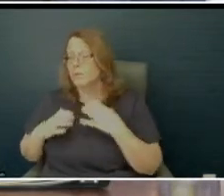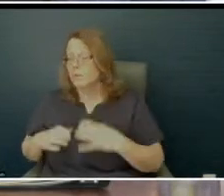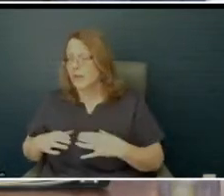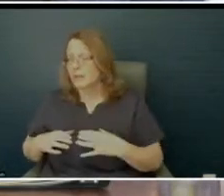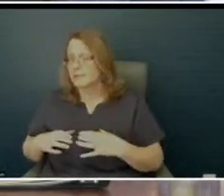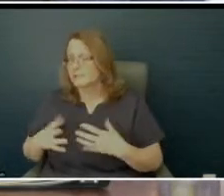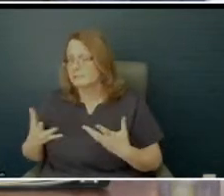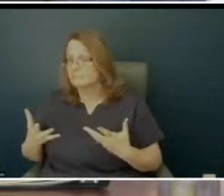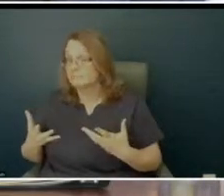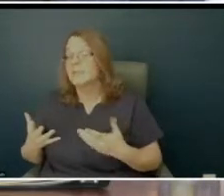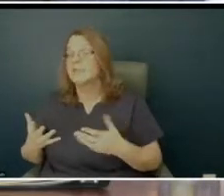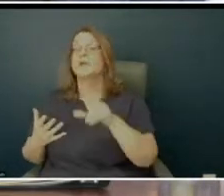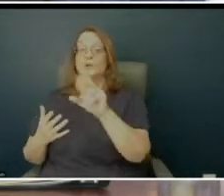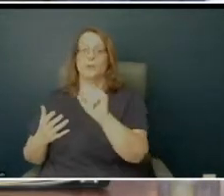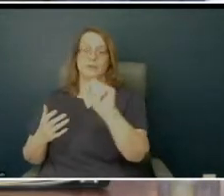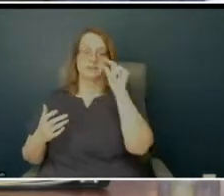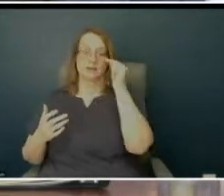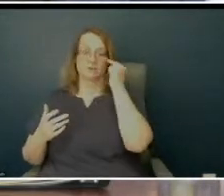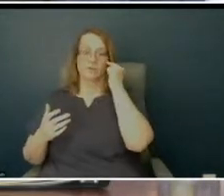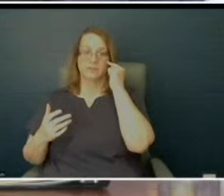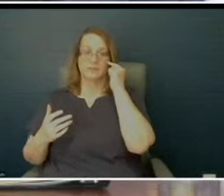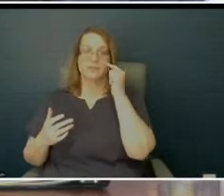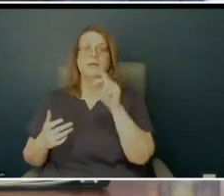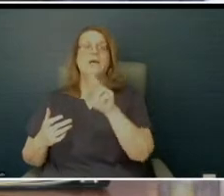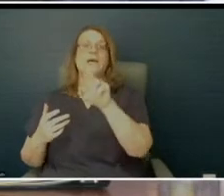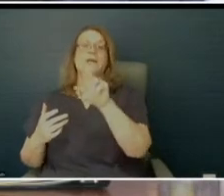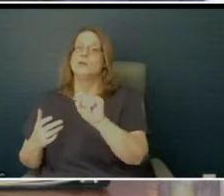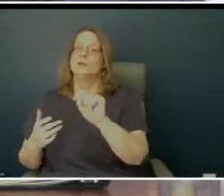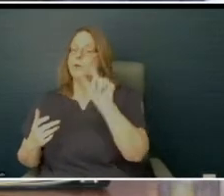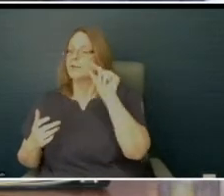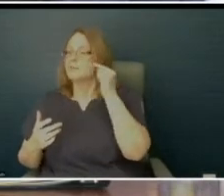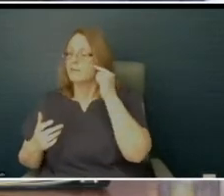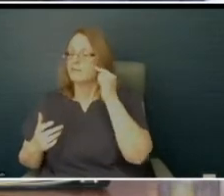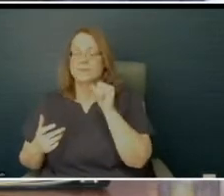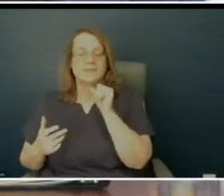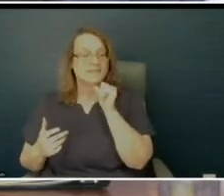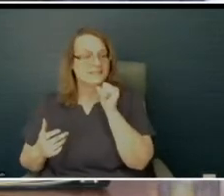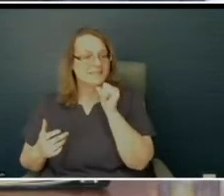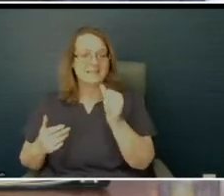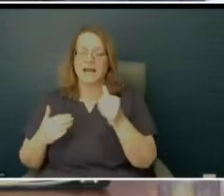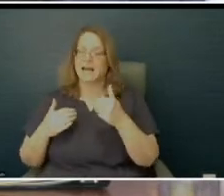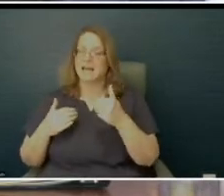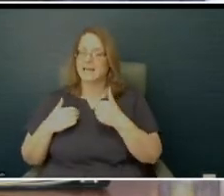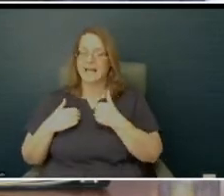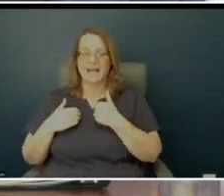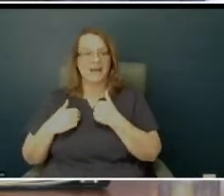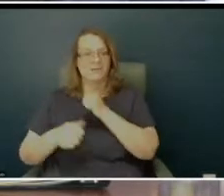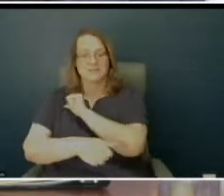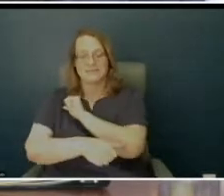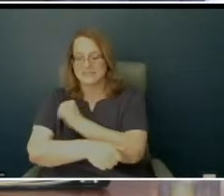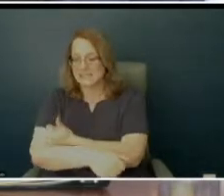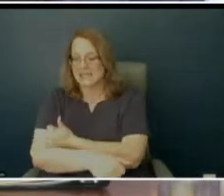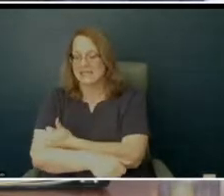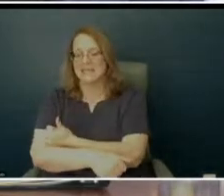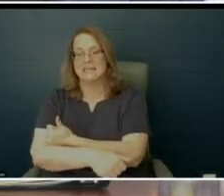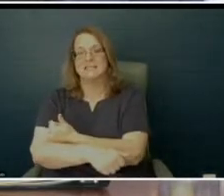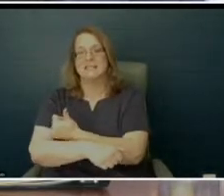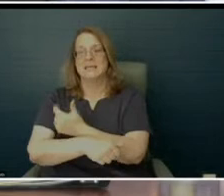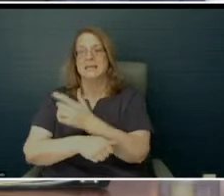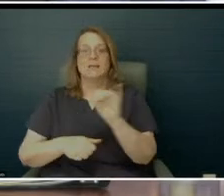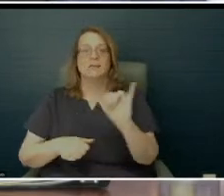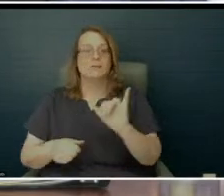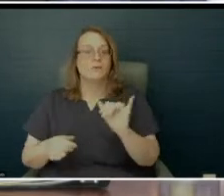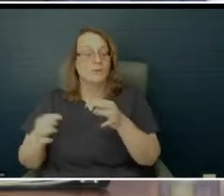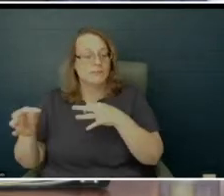government. And the United States government does not have standing, as we were repeatedly told by our internal teams, OLC led by